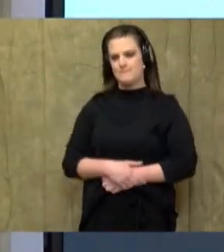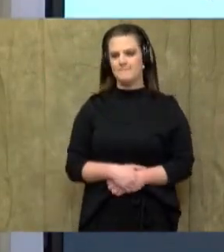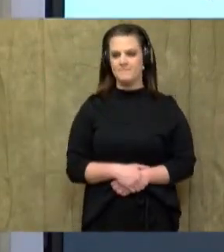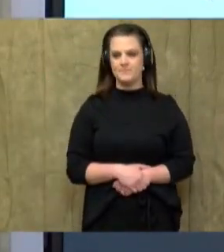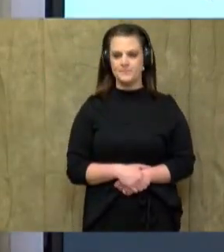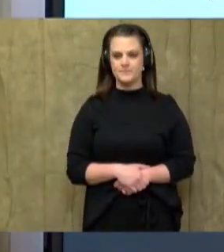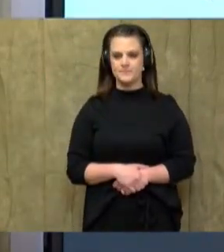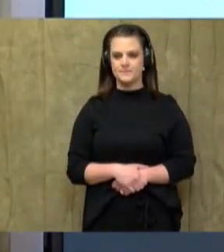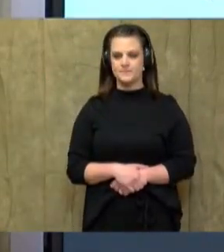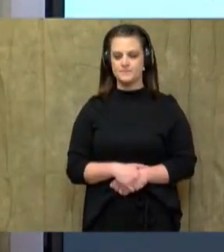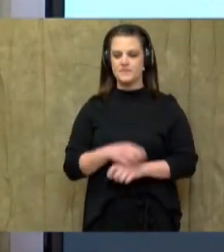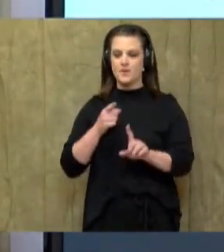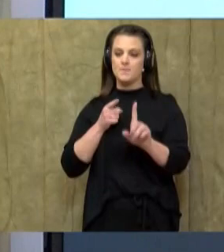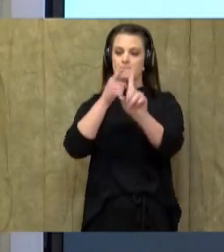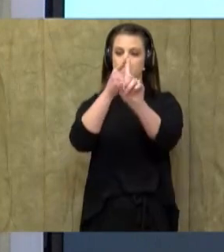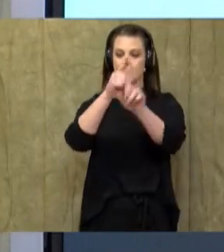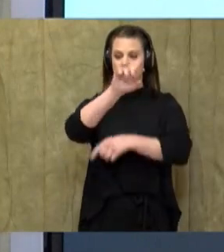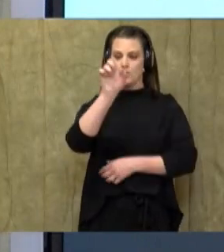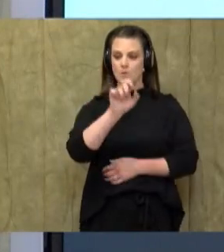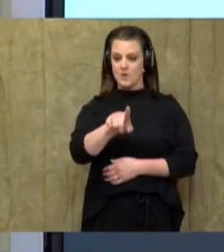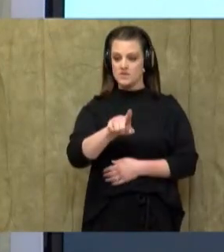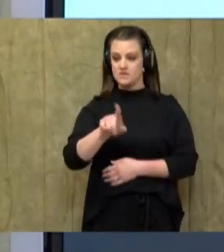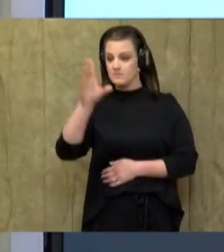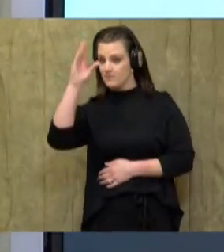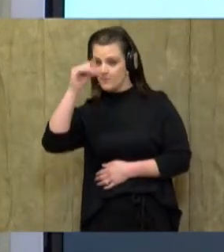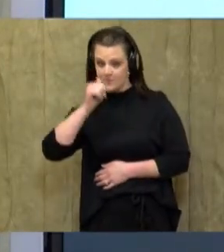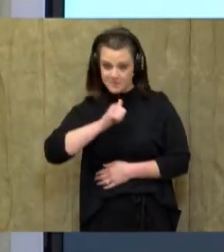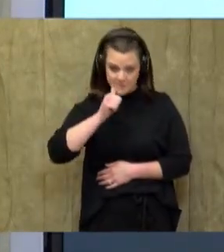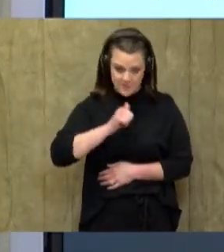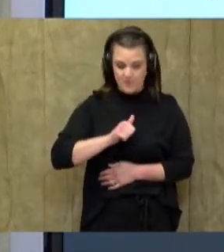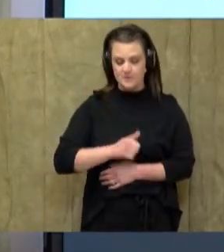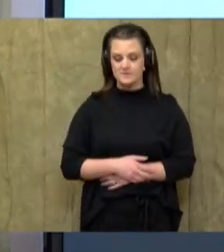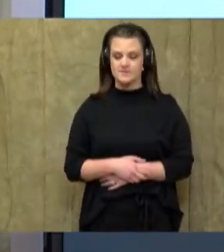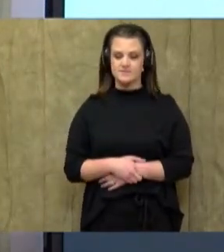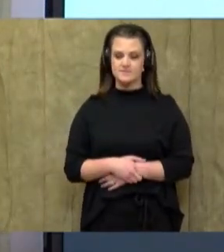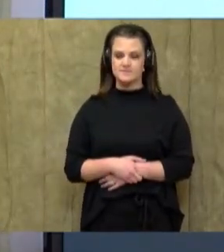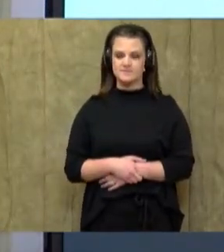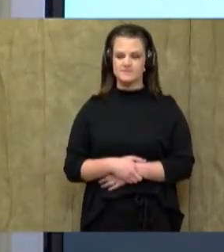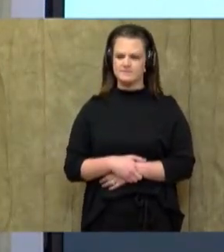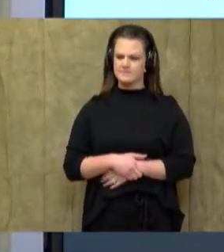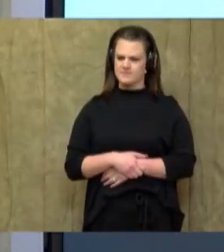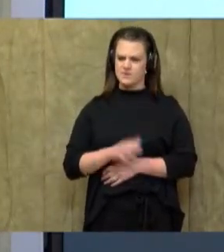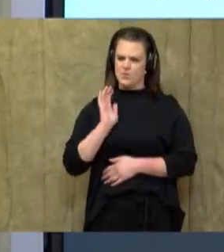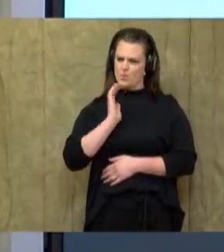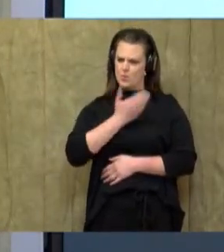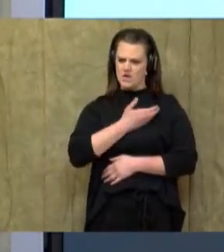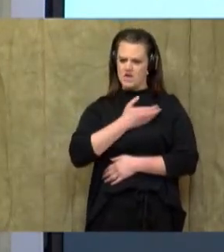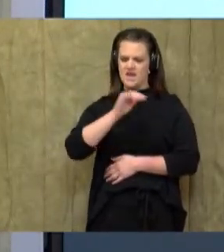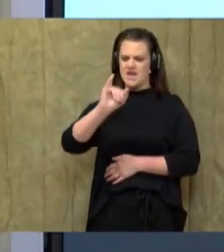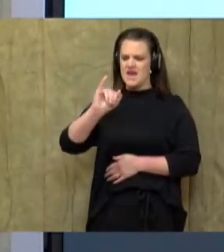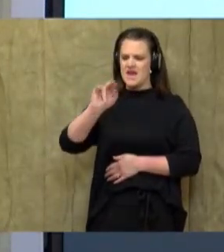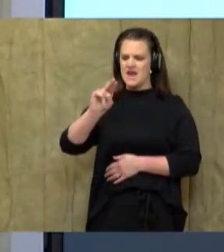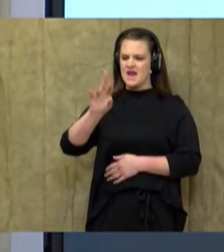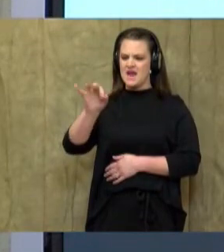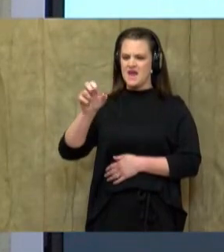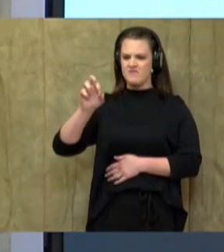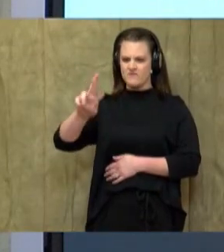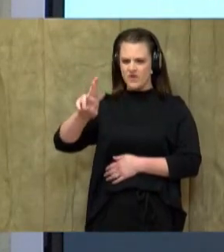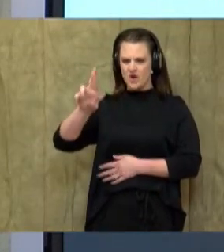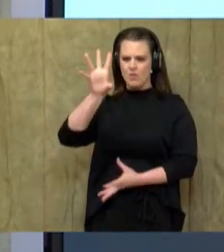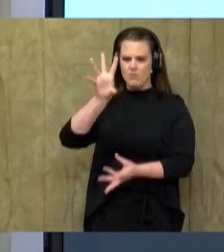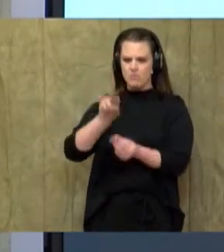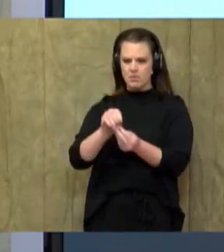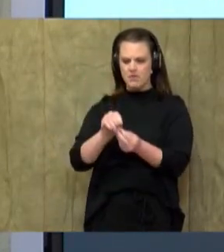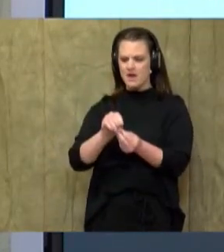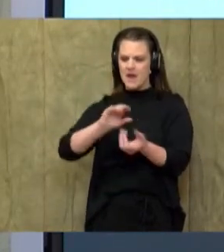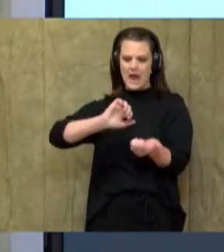Our essential question today, boys and girls, is how do we infer or conclude